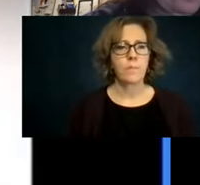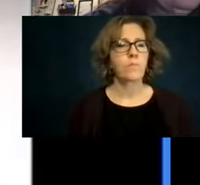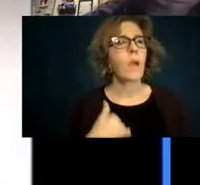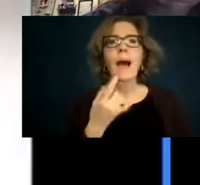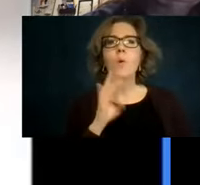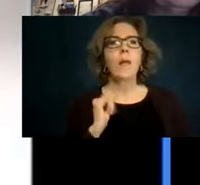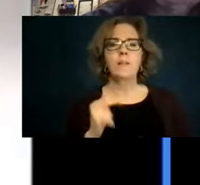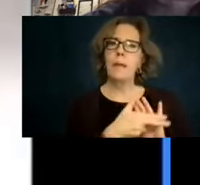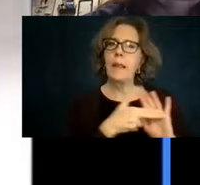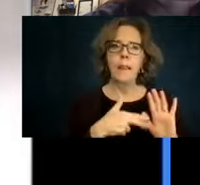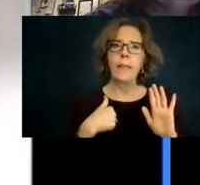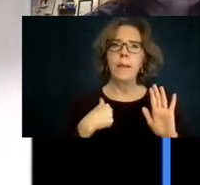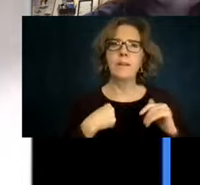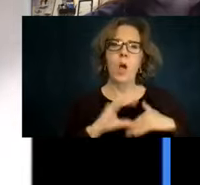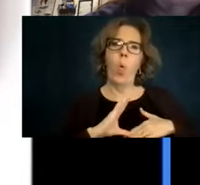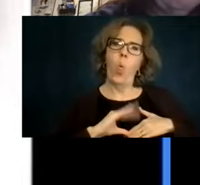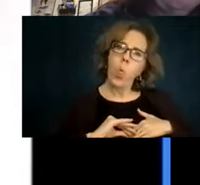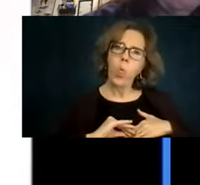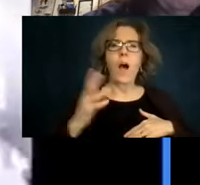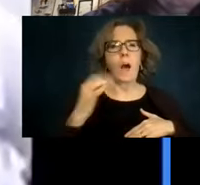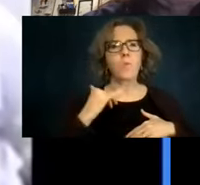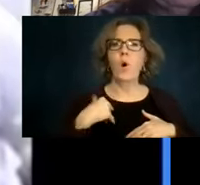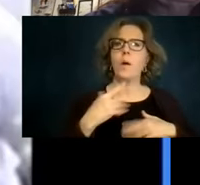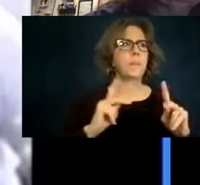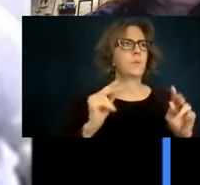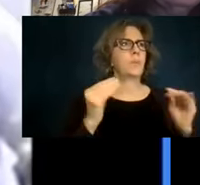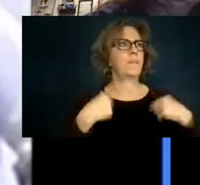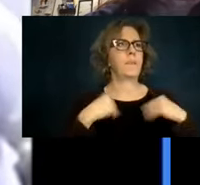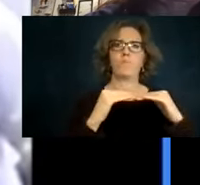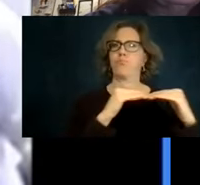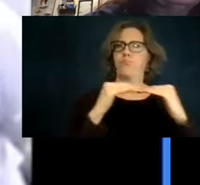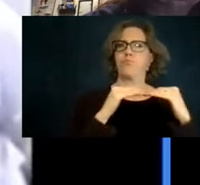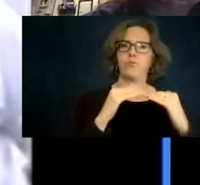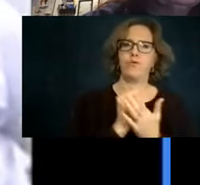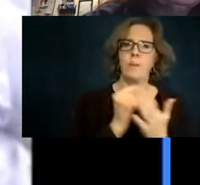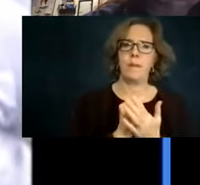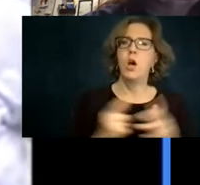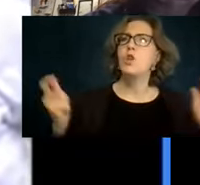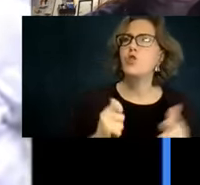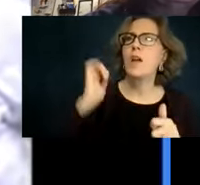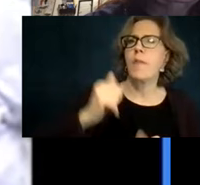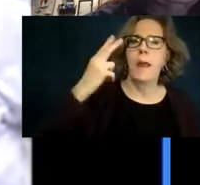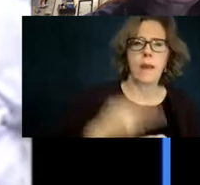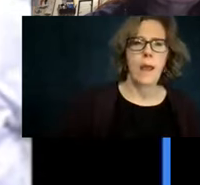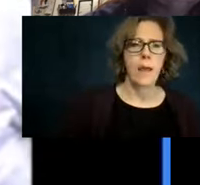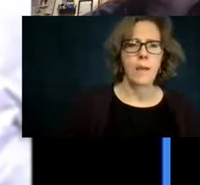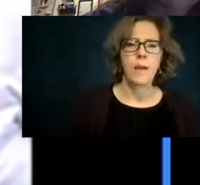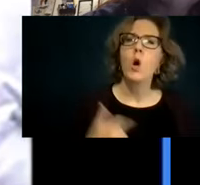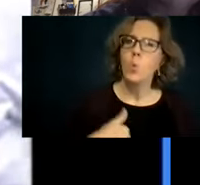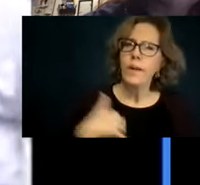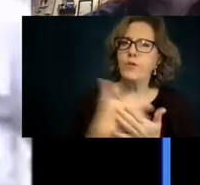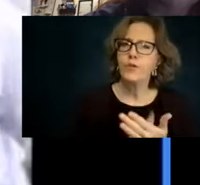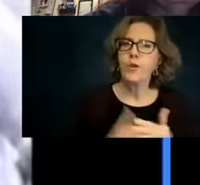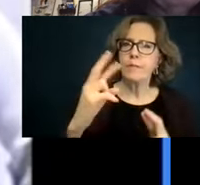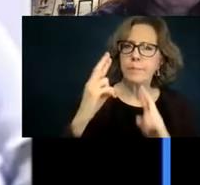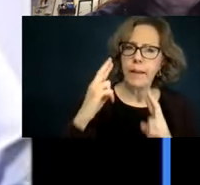Labeled, devalued. I like to be treated like everybody else. Change that name. We deserve respect.